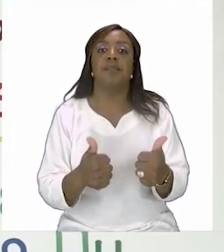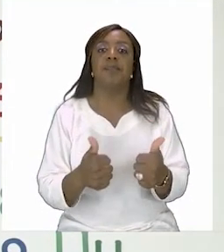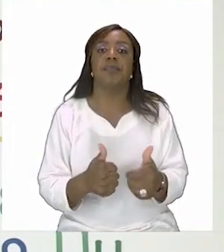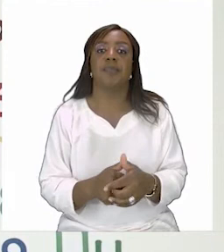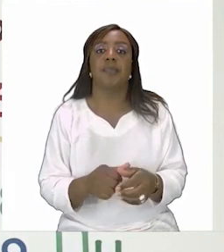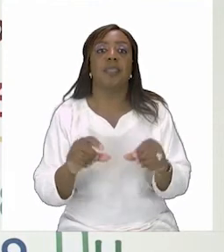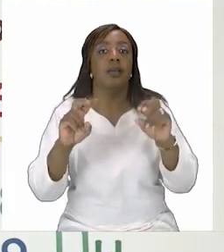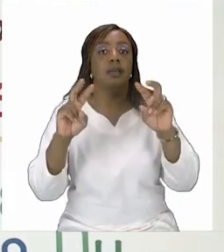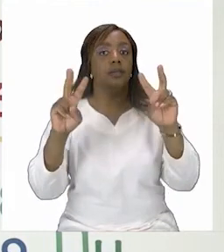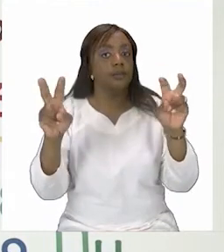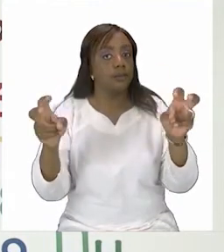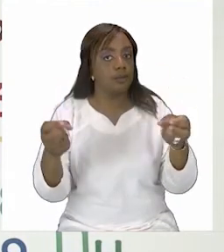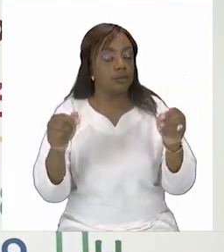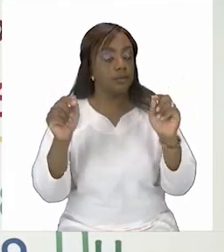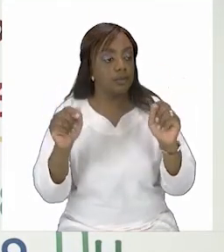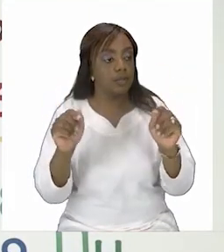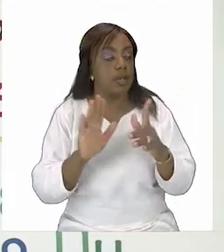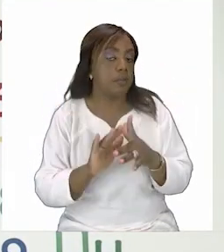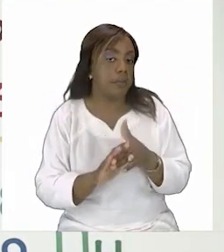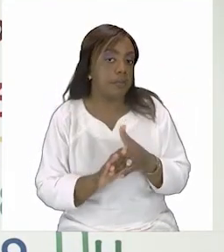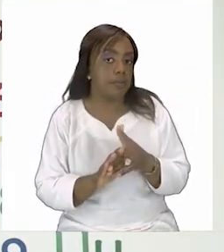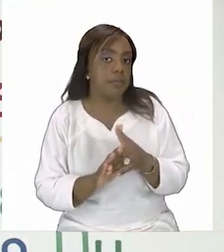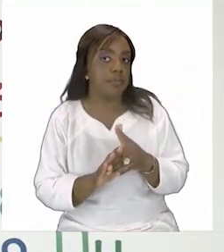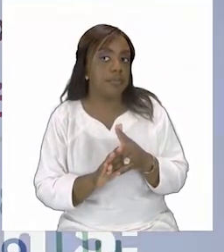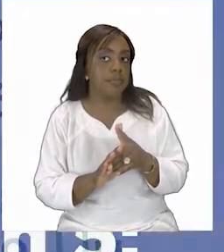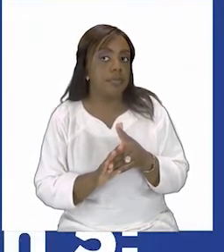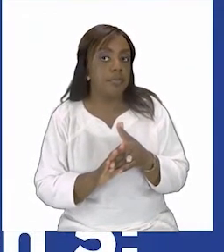lesson today is all about